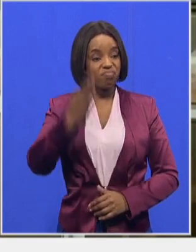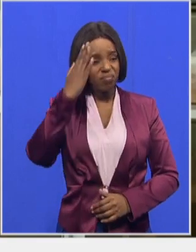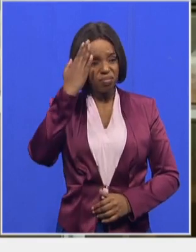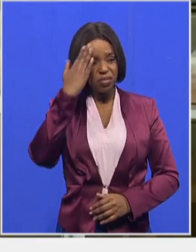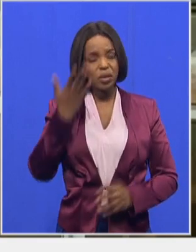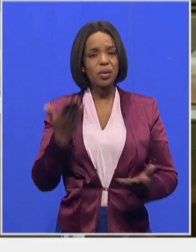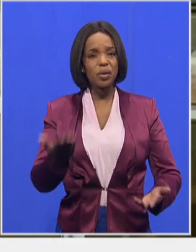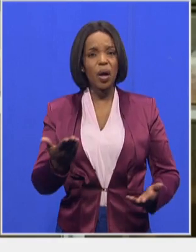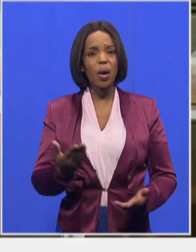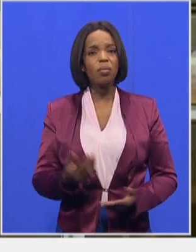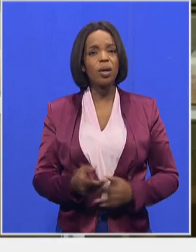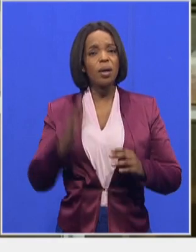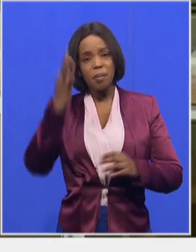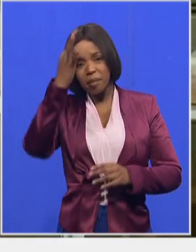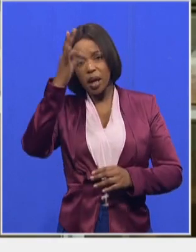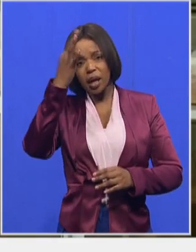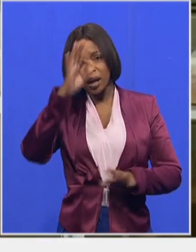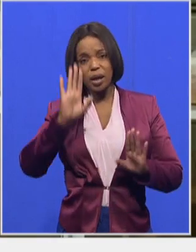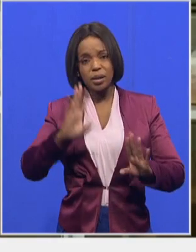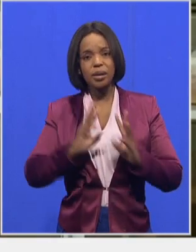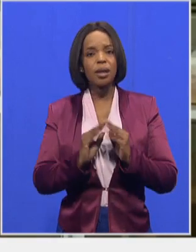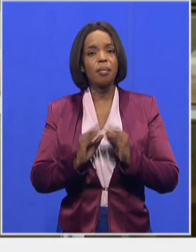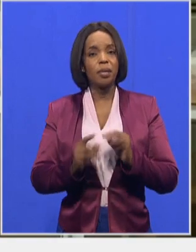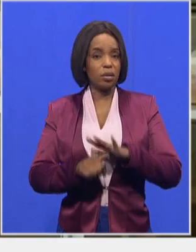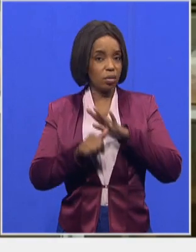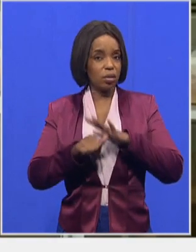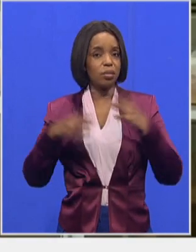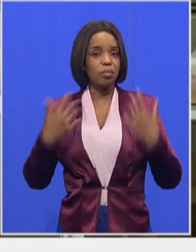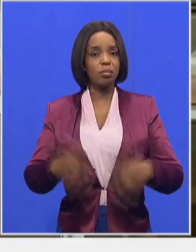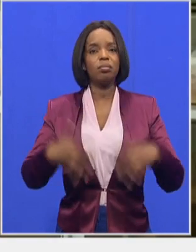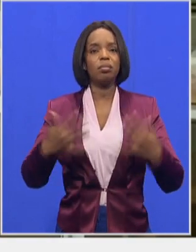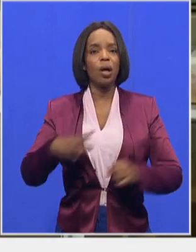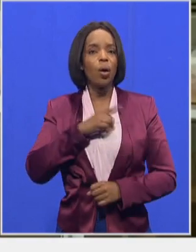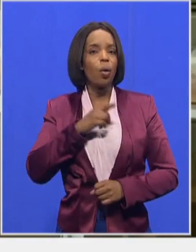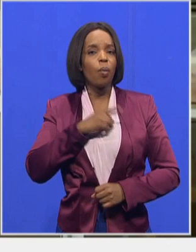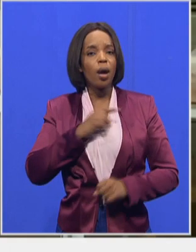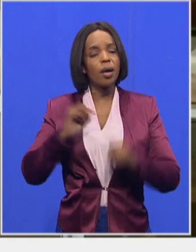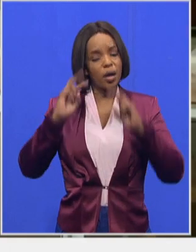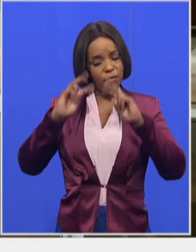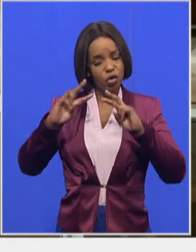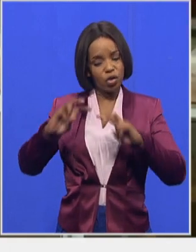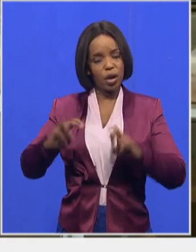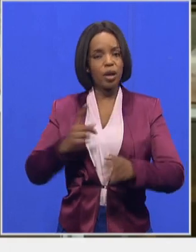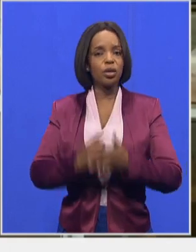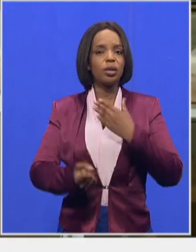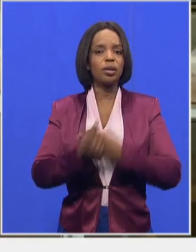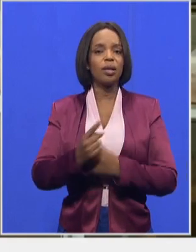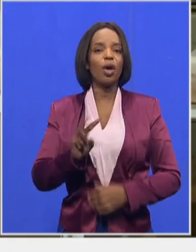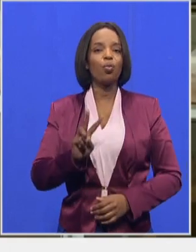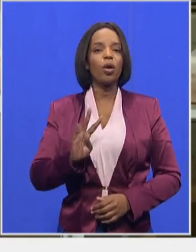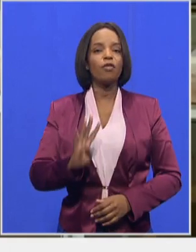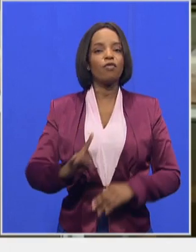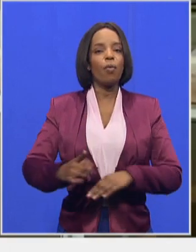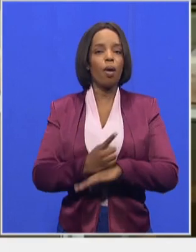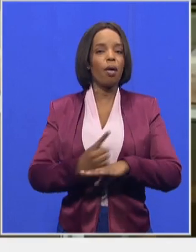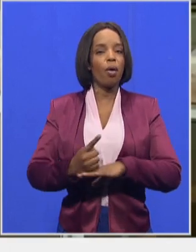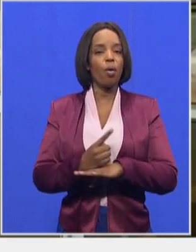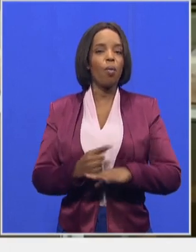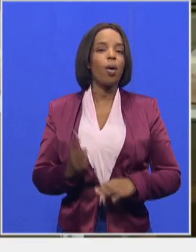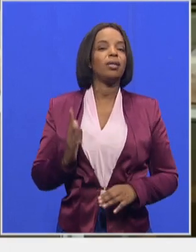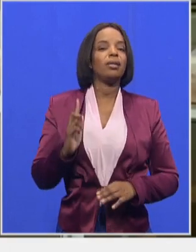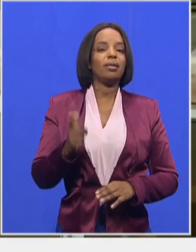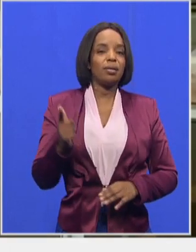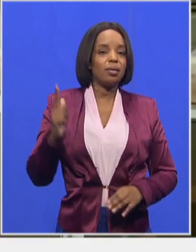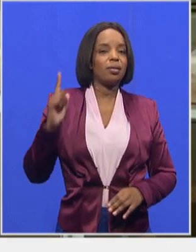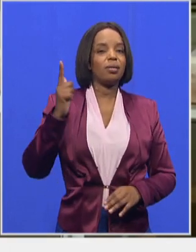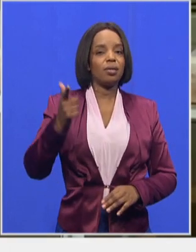minutes in the meeting are very crucial for this case because the investigation took place 24 hours after Mr. Ngubane received